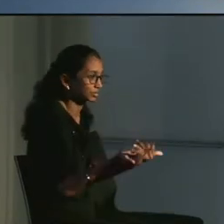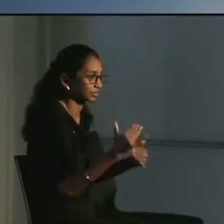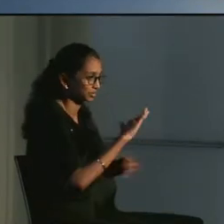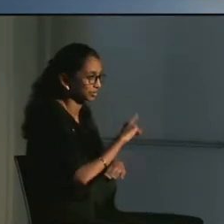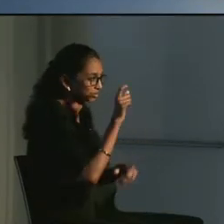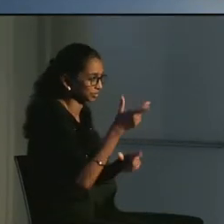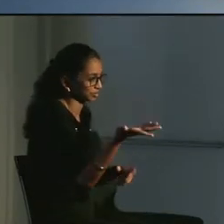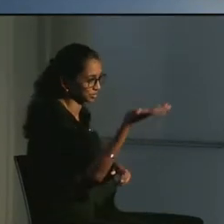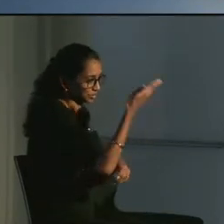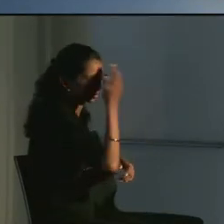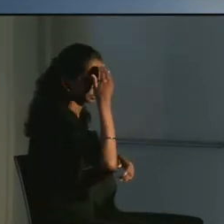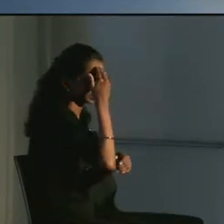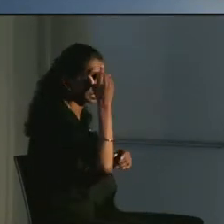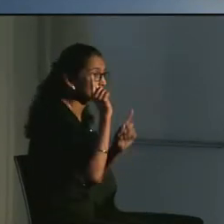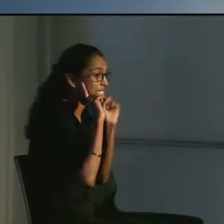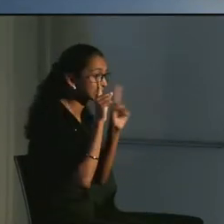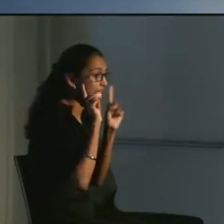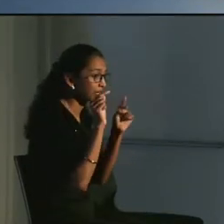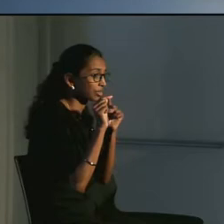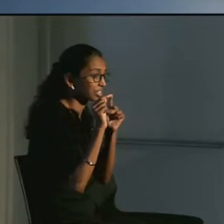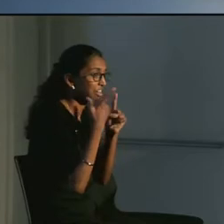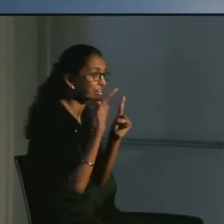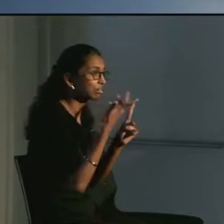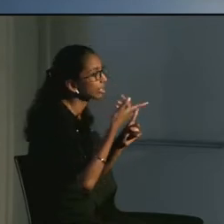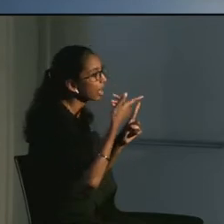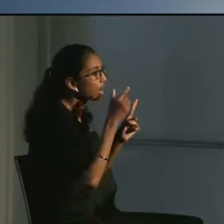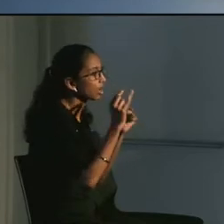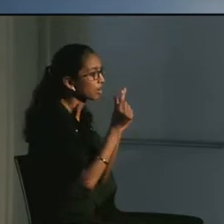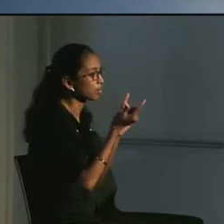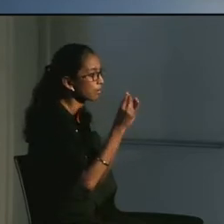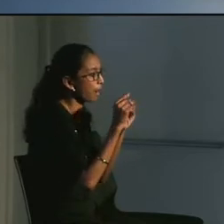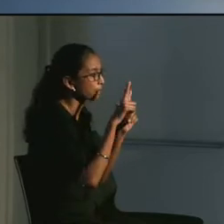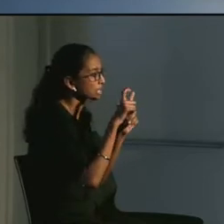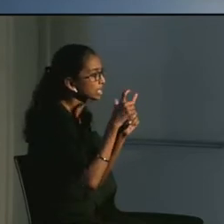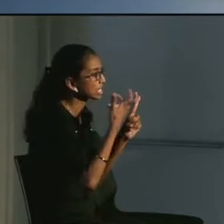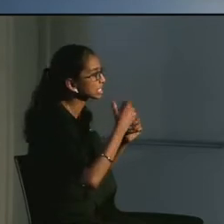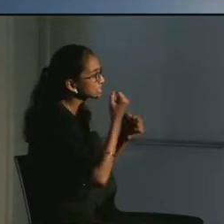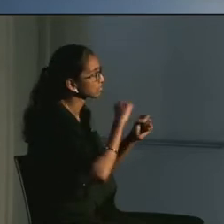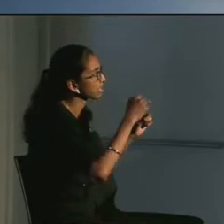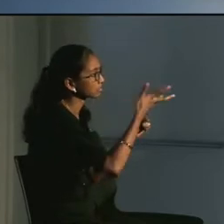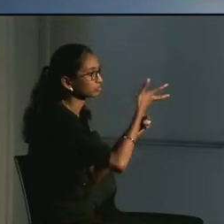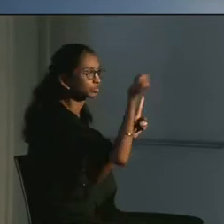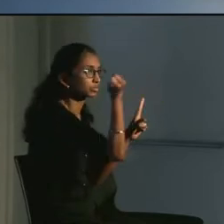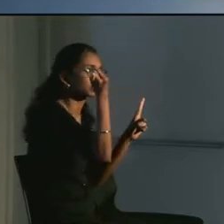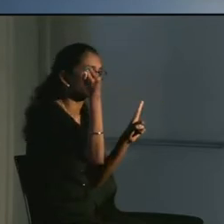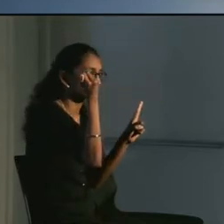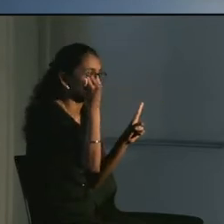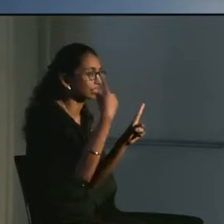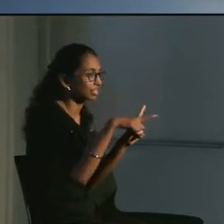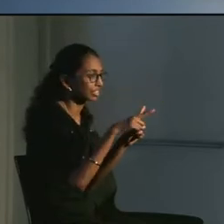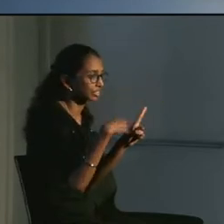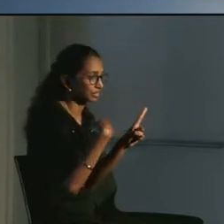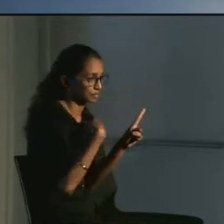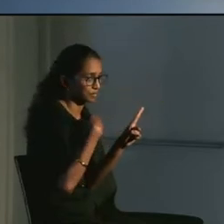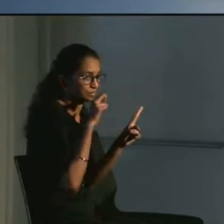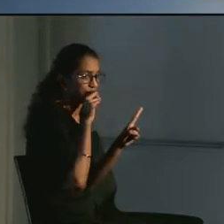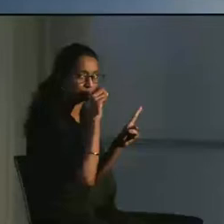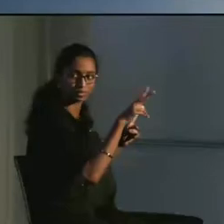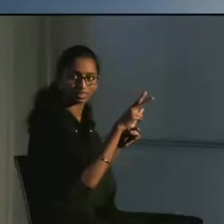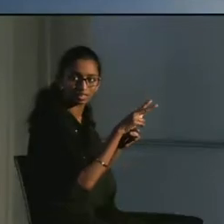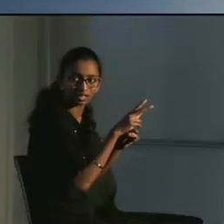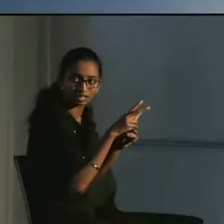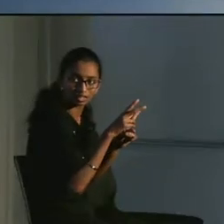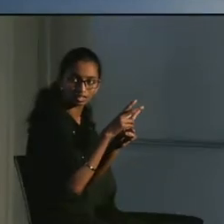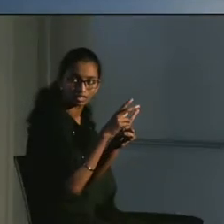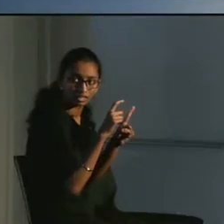have sound which is self-occupied public space, whether it's, I'm calling it the Hindustan district,